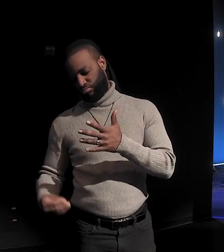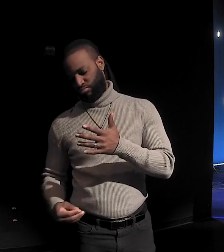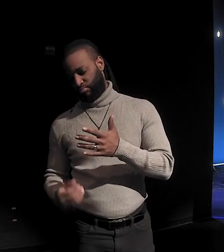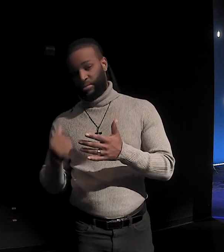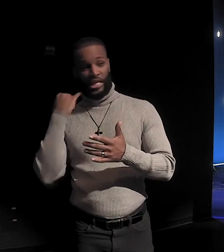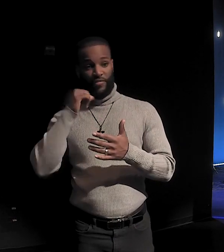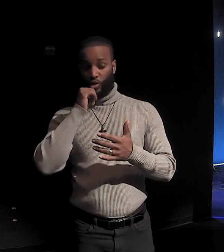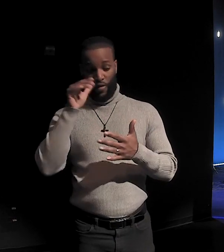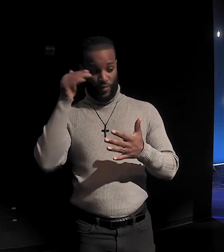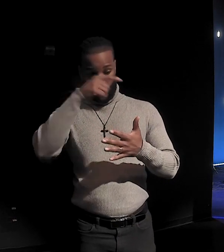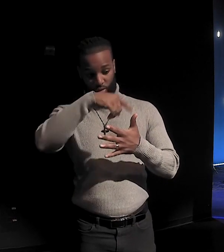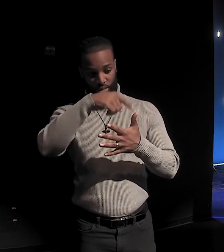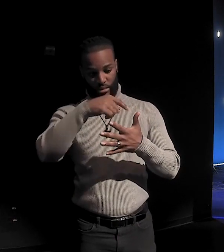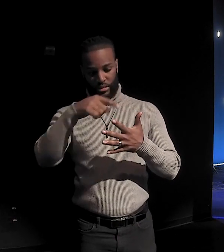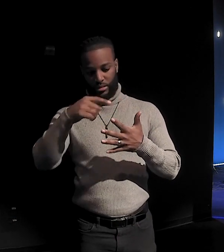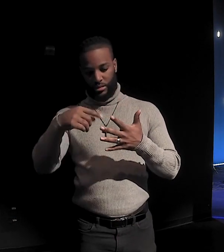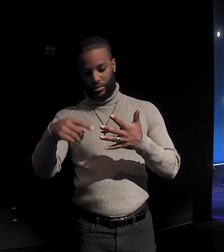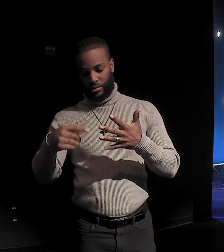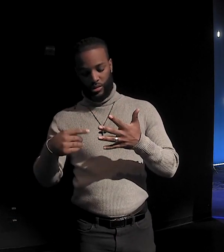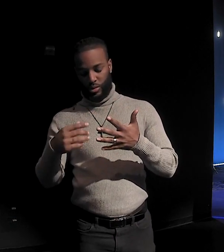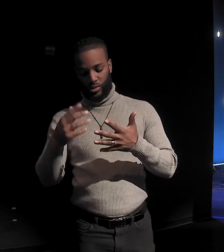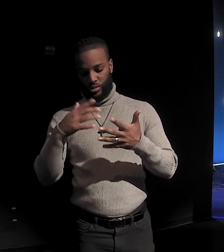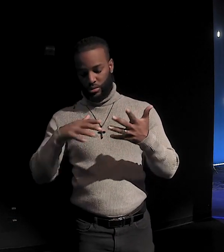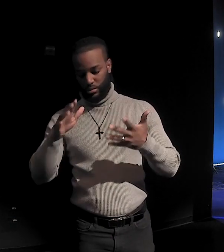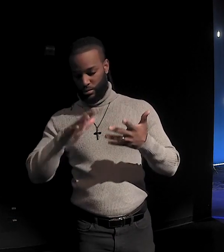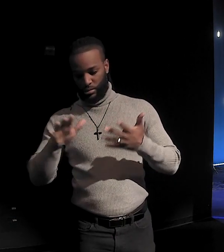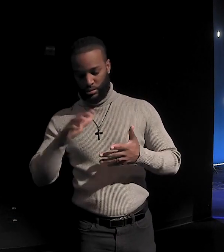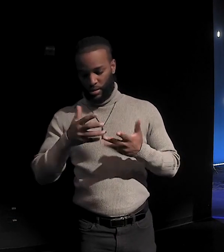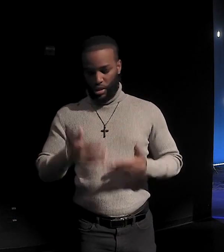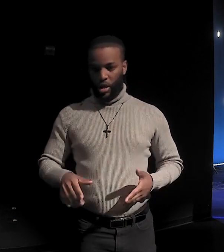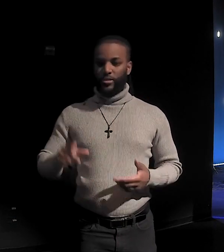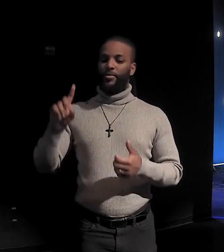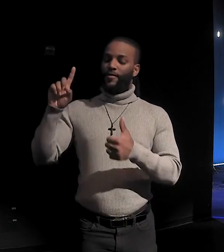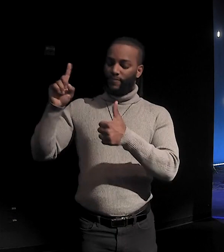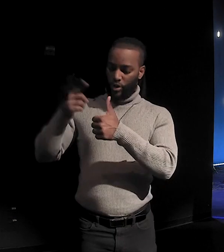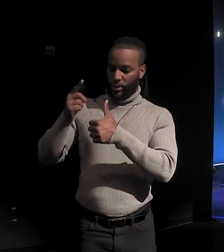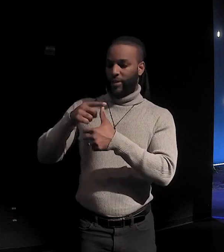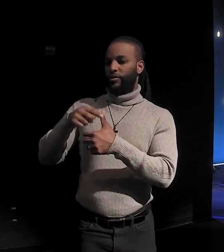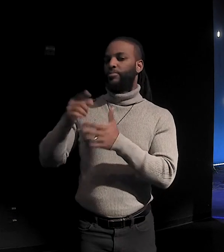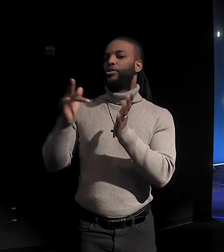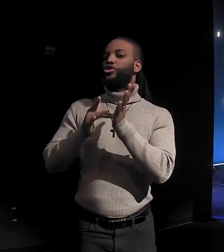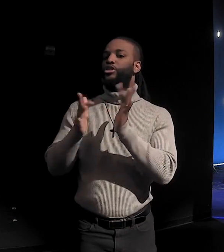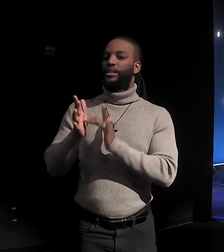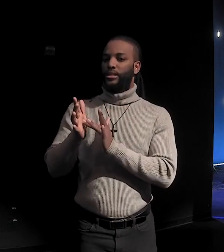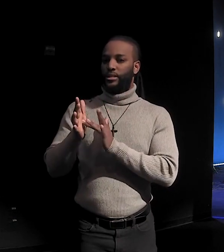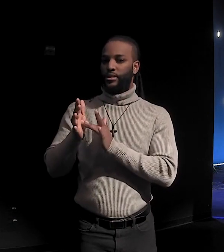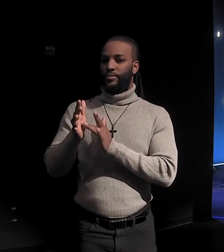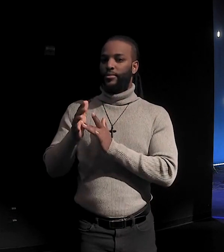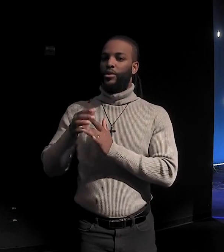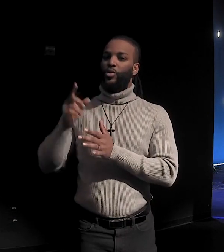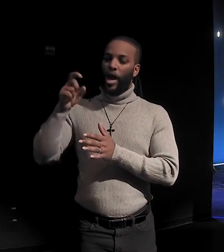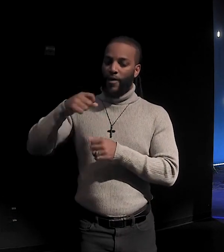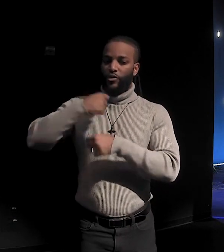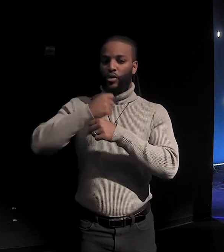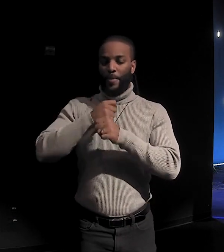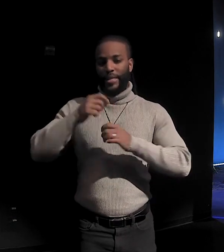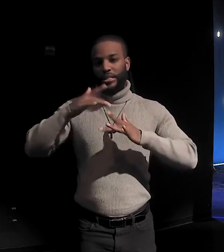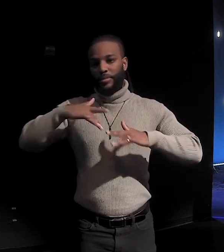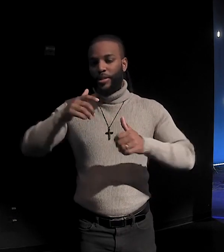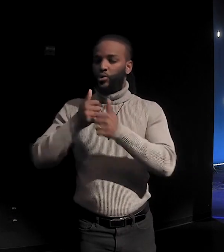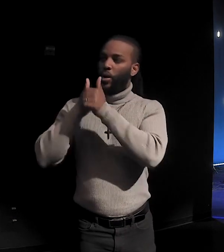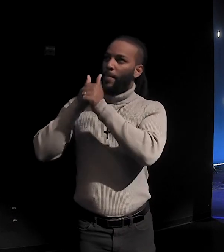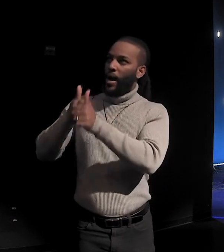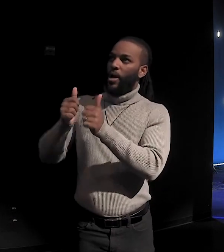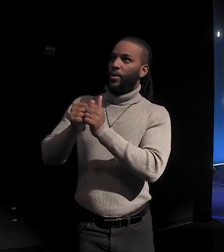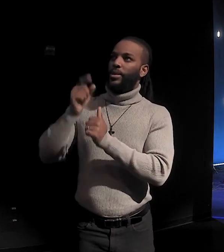things. Where is our priority? Where's our focus? If Jesus is our priority, we will live accordingly. We will carve out space to abide with Him,